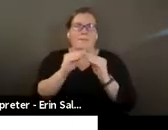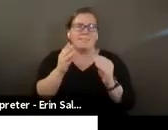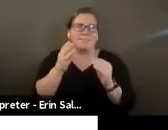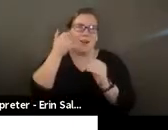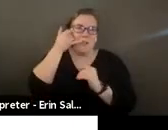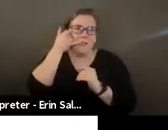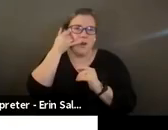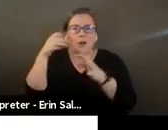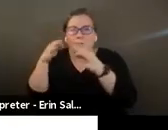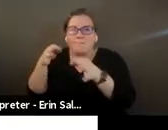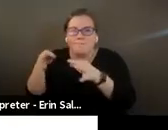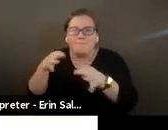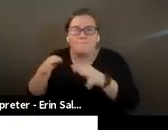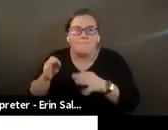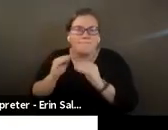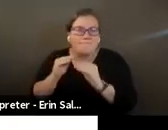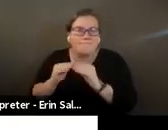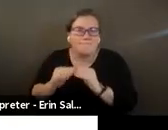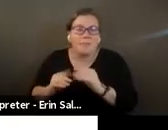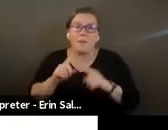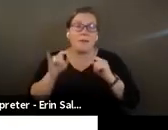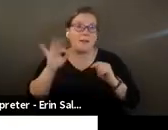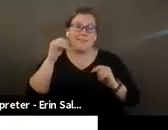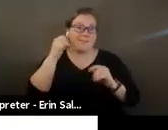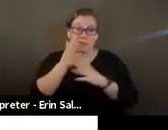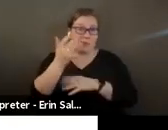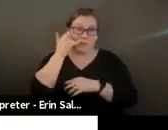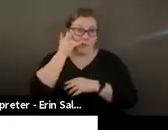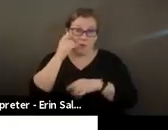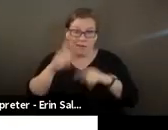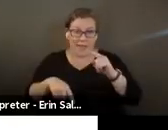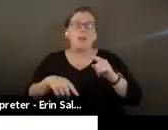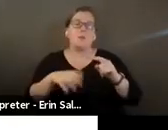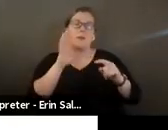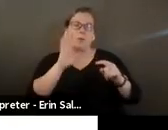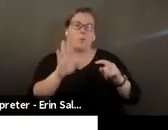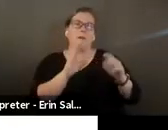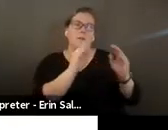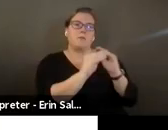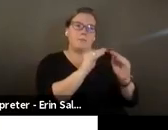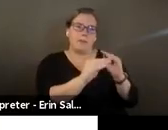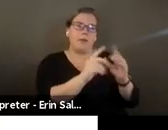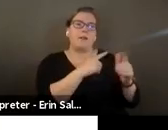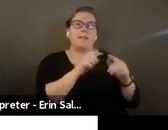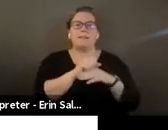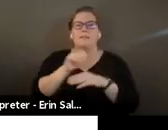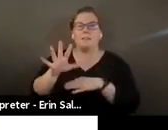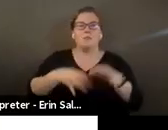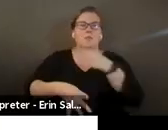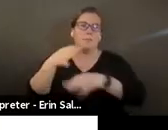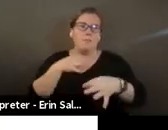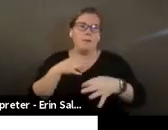of fix, but if we can't, we'll have it repaired for you and we will send you a replacement